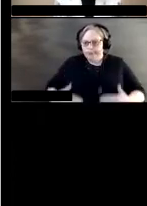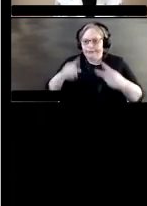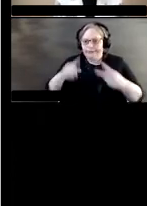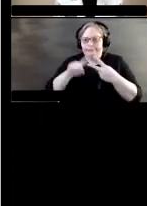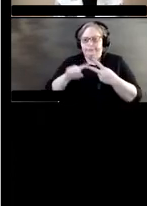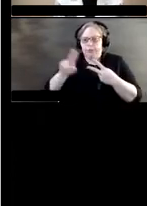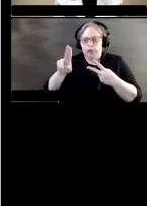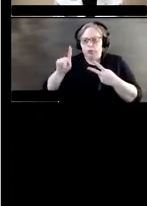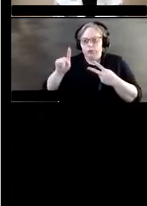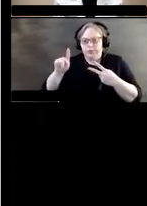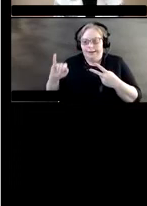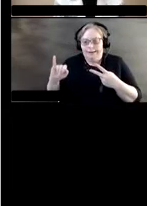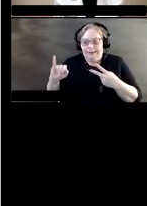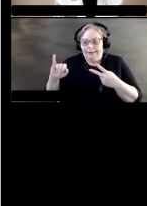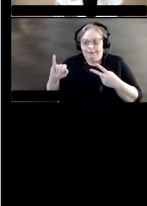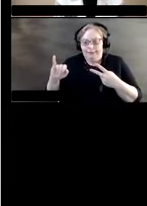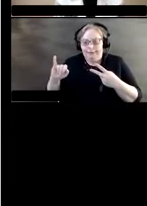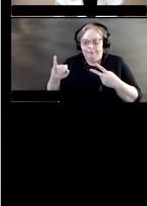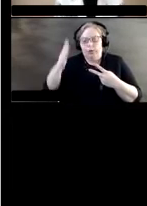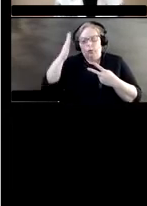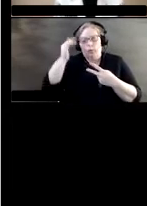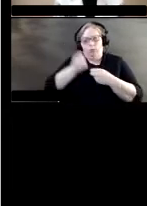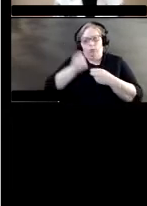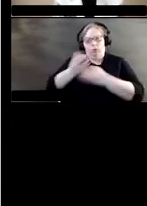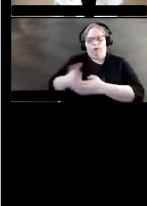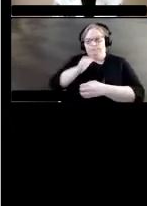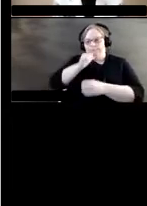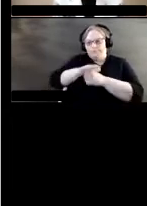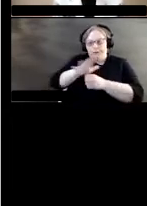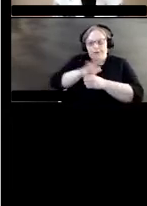from dehydration or any kind of infection.